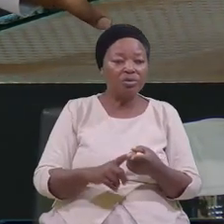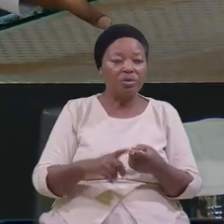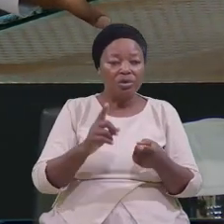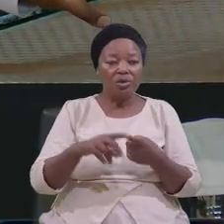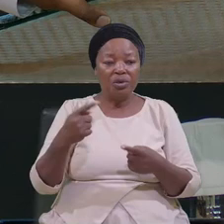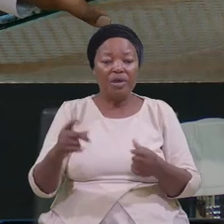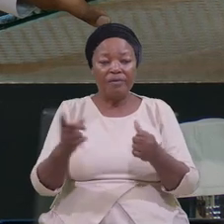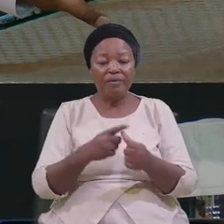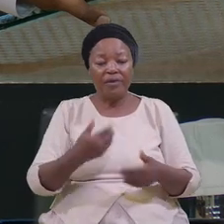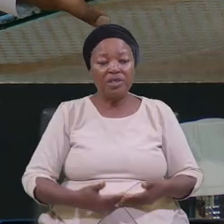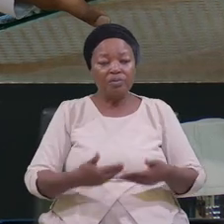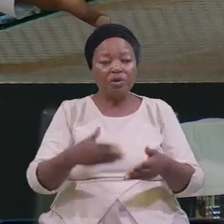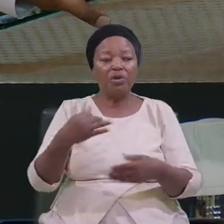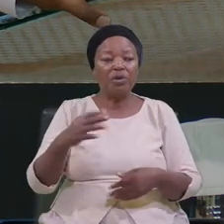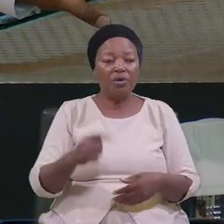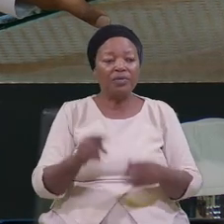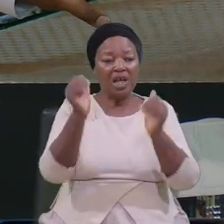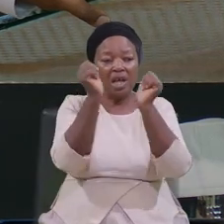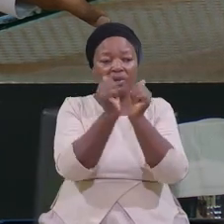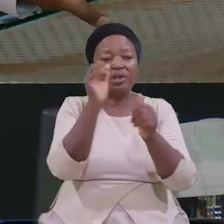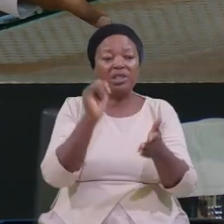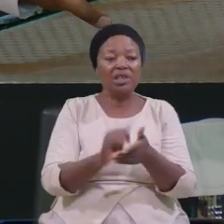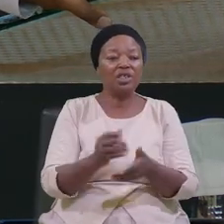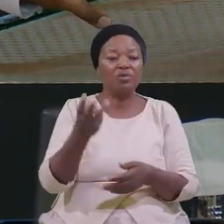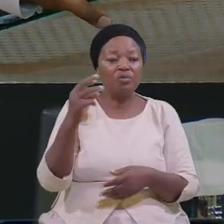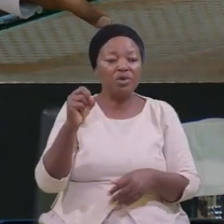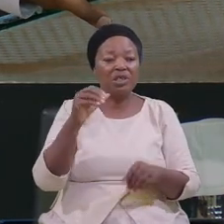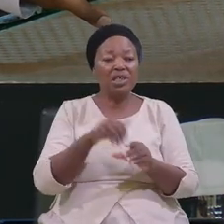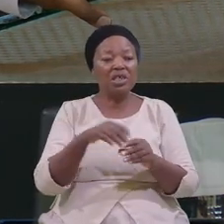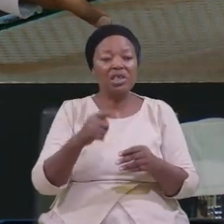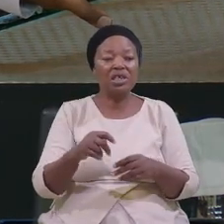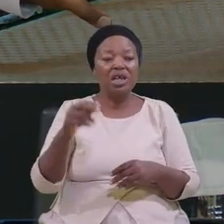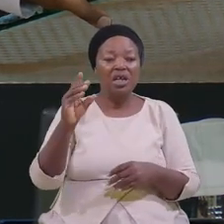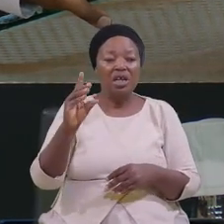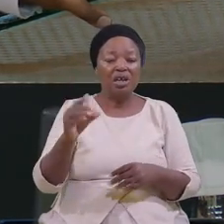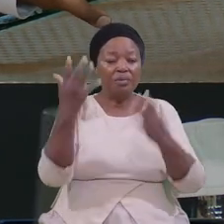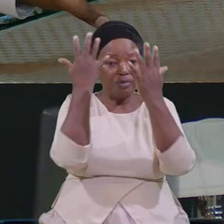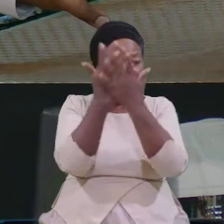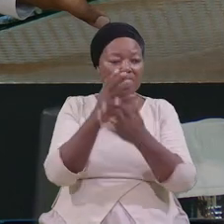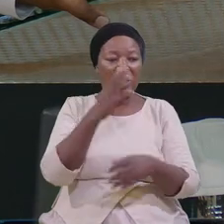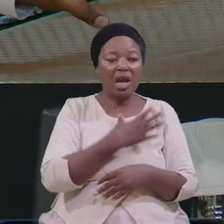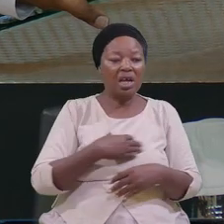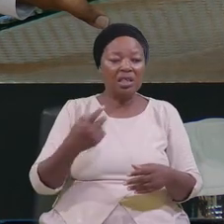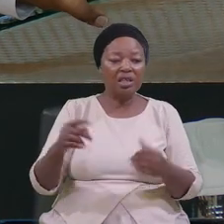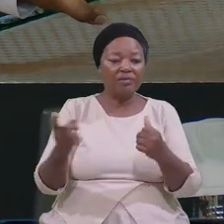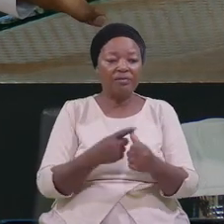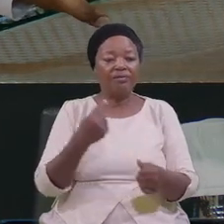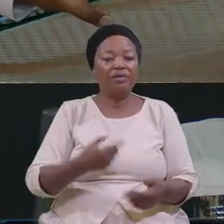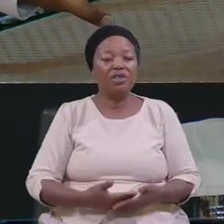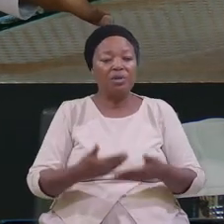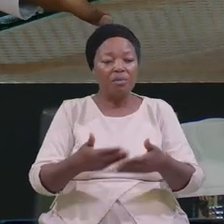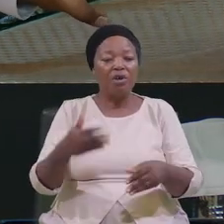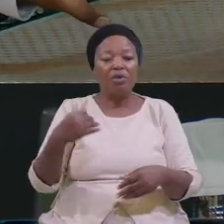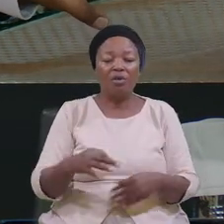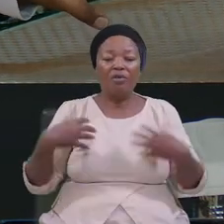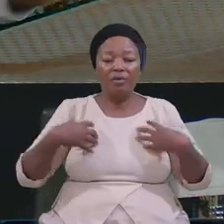firstborn of the captive that was in the dungeon, and all the firstborn of cattle. Look